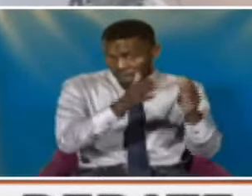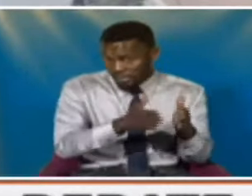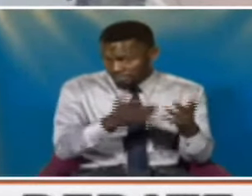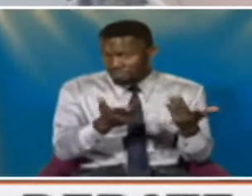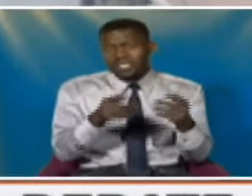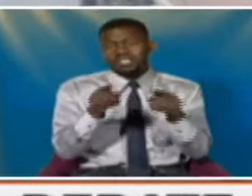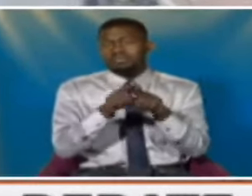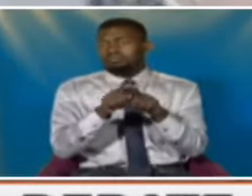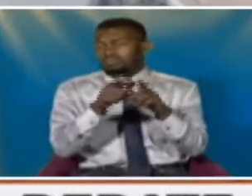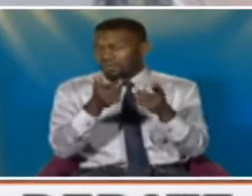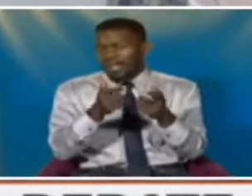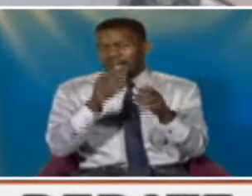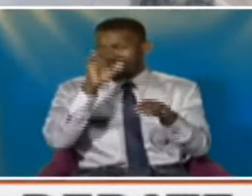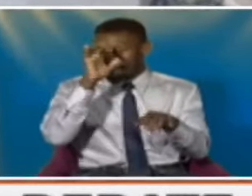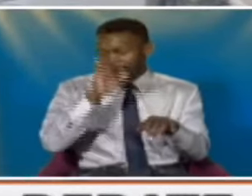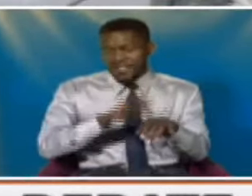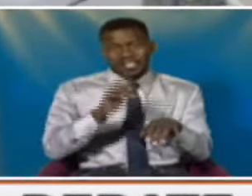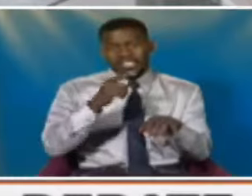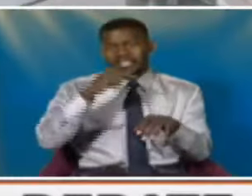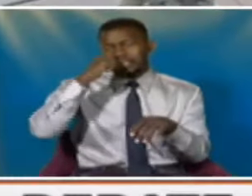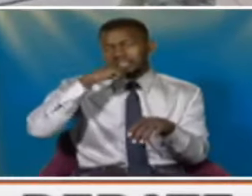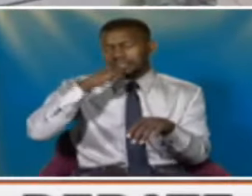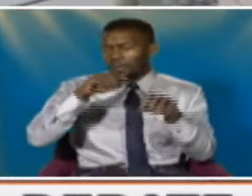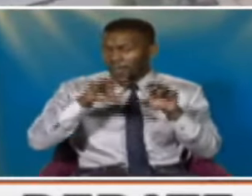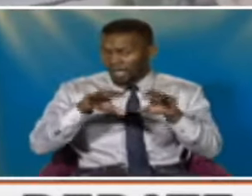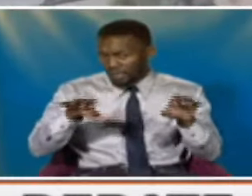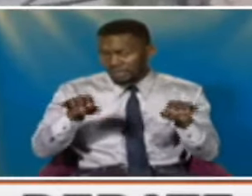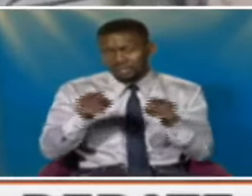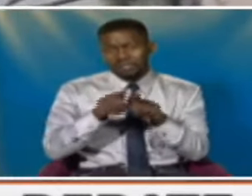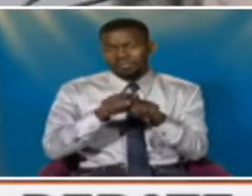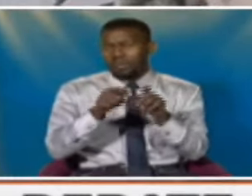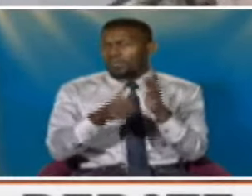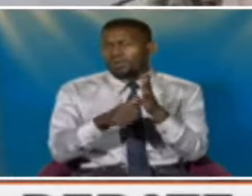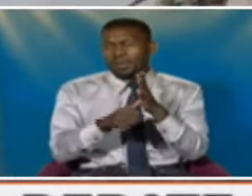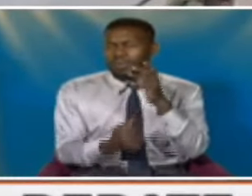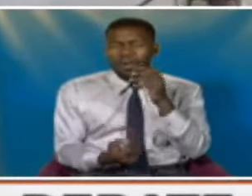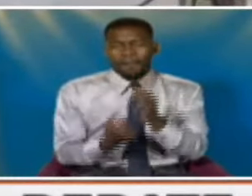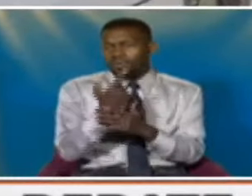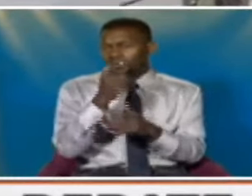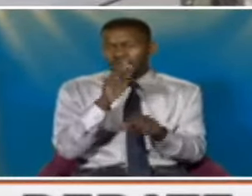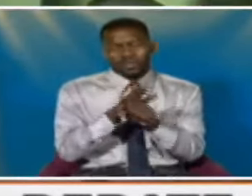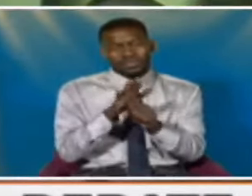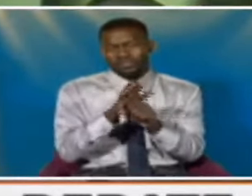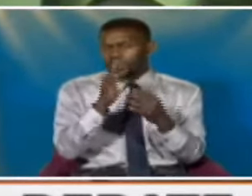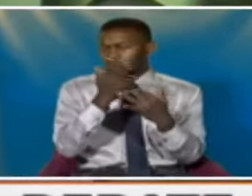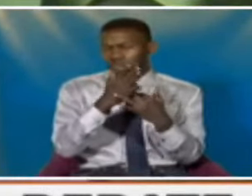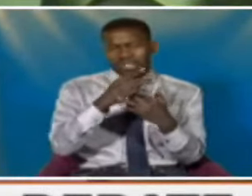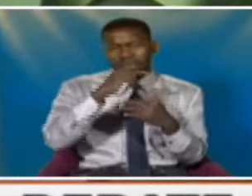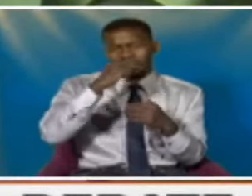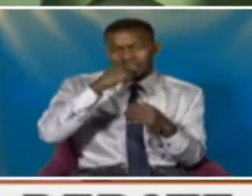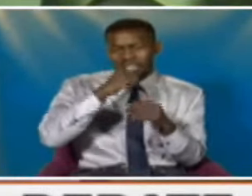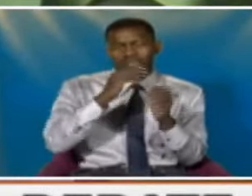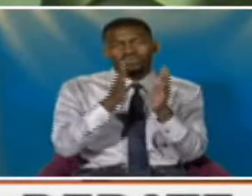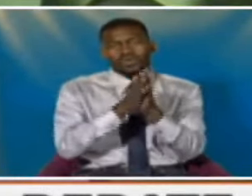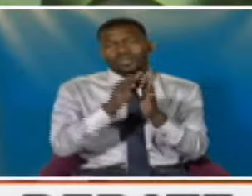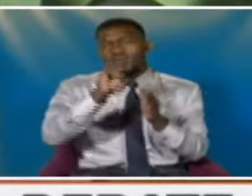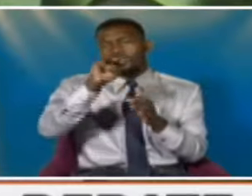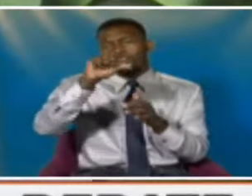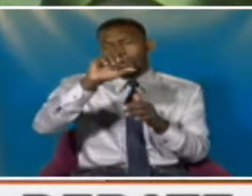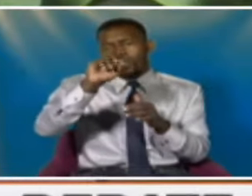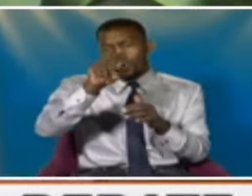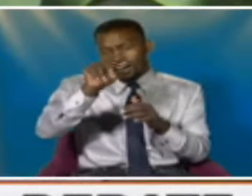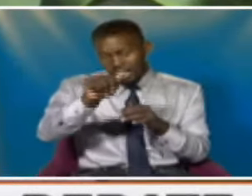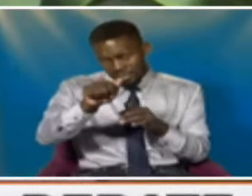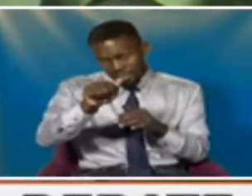has indirectly affected the Miraa market and increased animosity between Miraa and Muguka farmers. So if there is